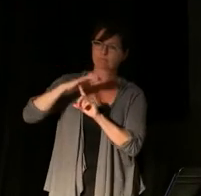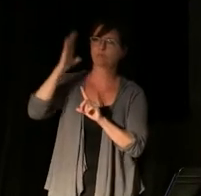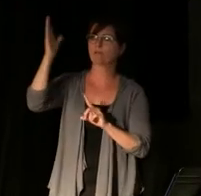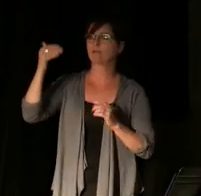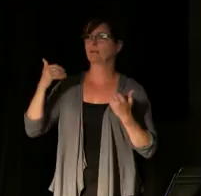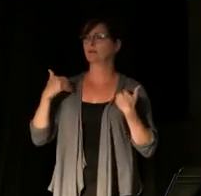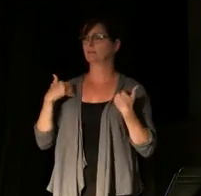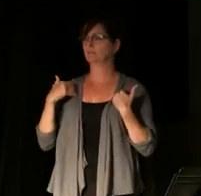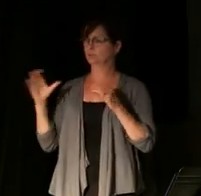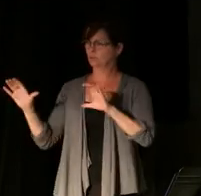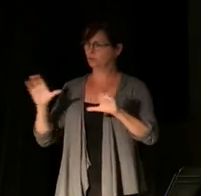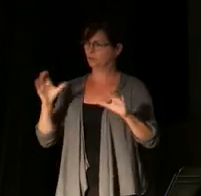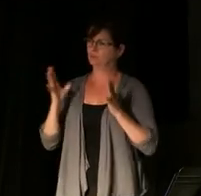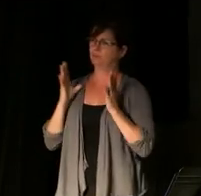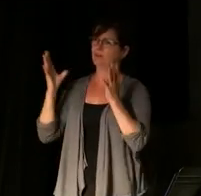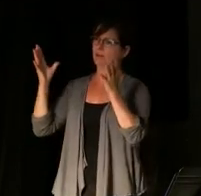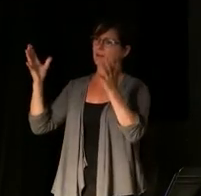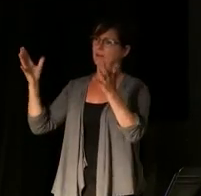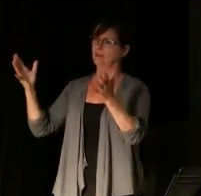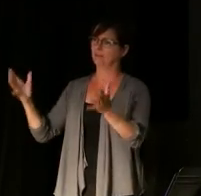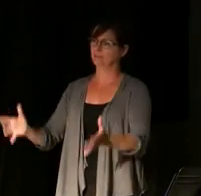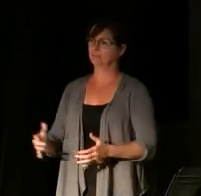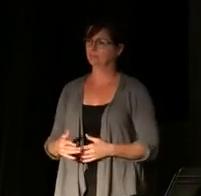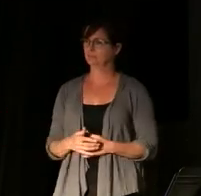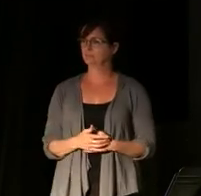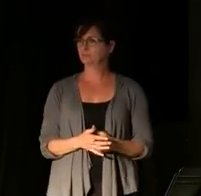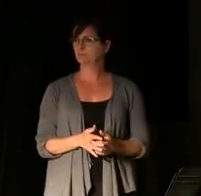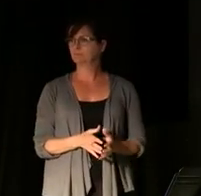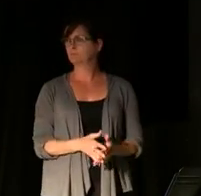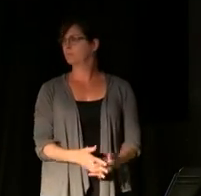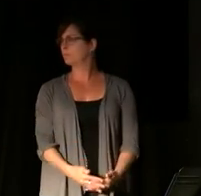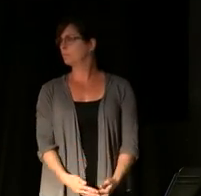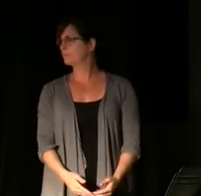You'll do just fine.